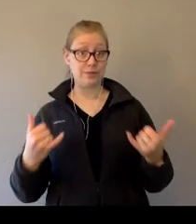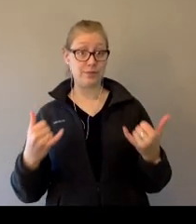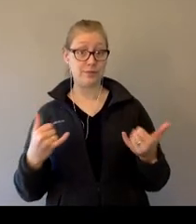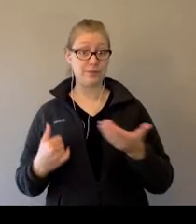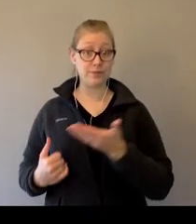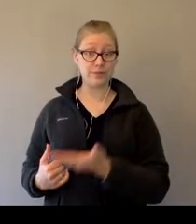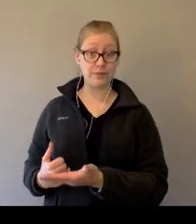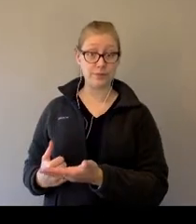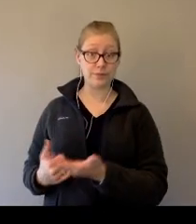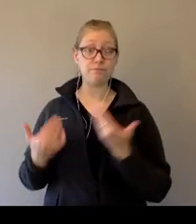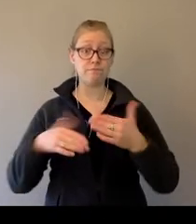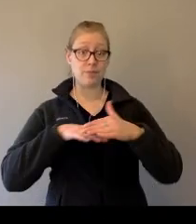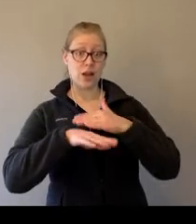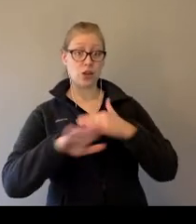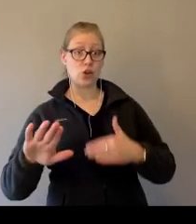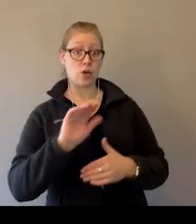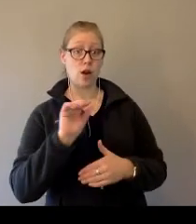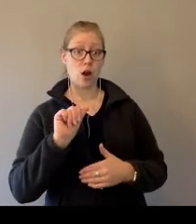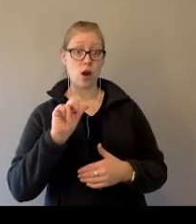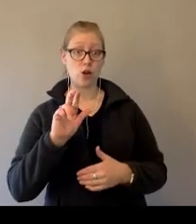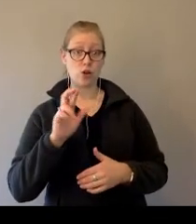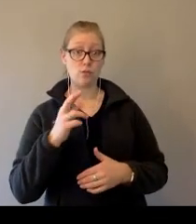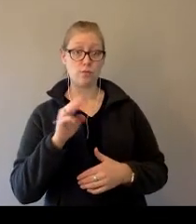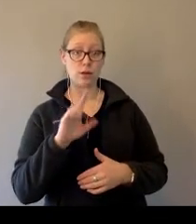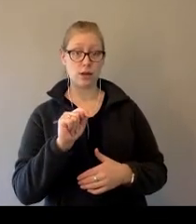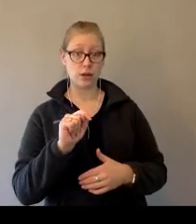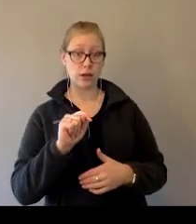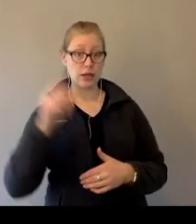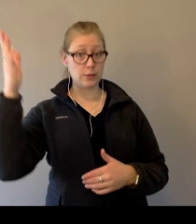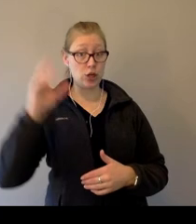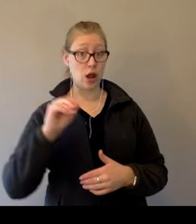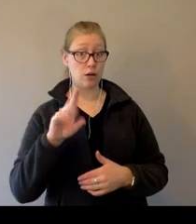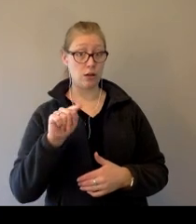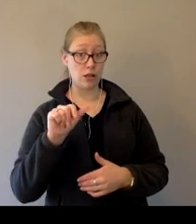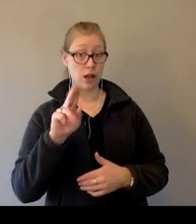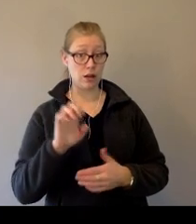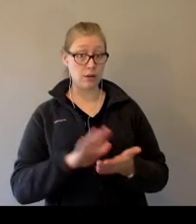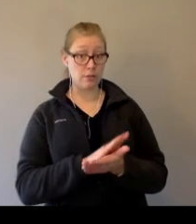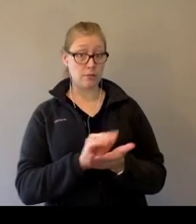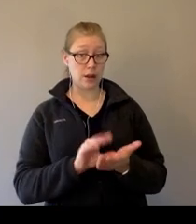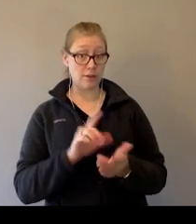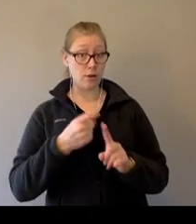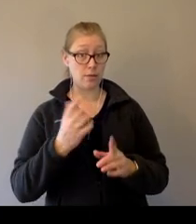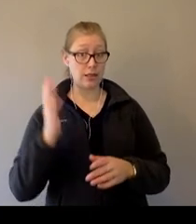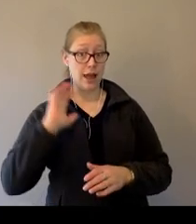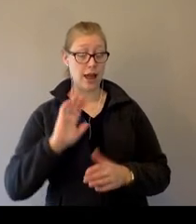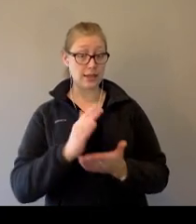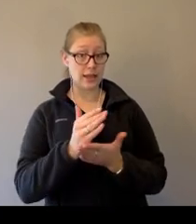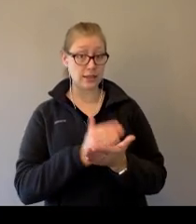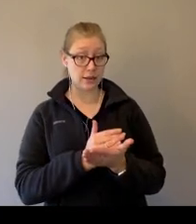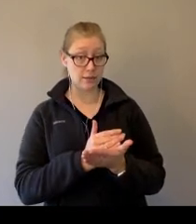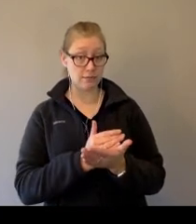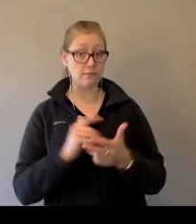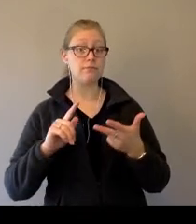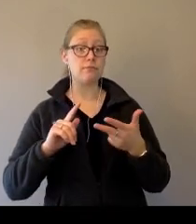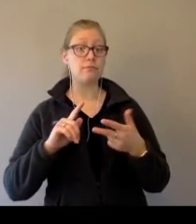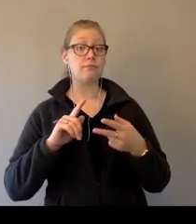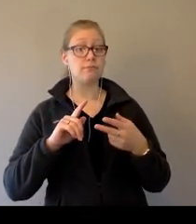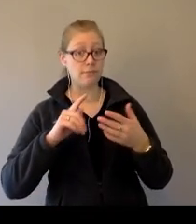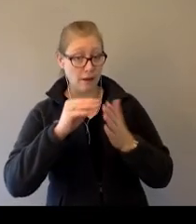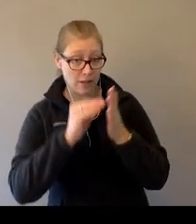going to access your argument speech outline packet from your last lesson. You're going to fill out the argument speech